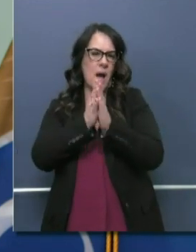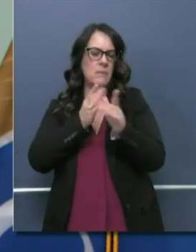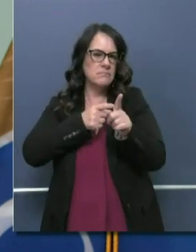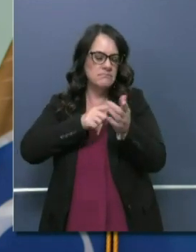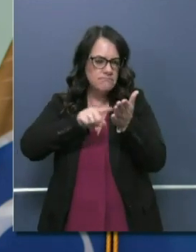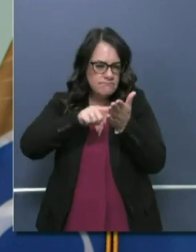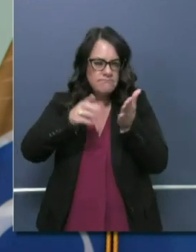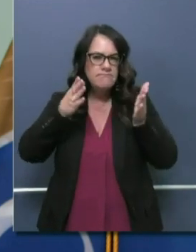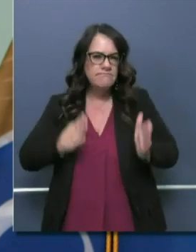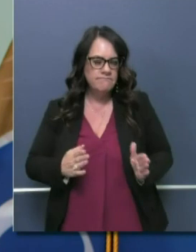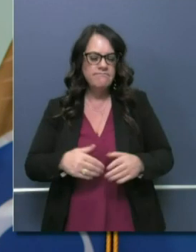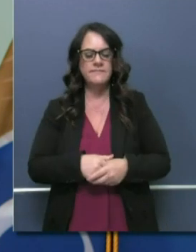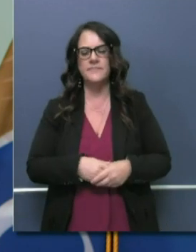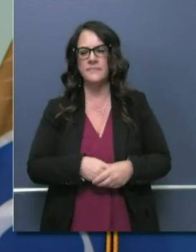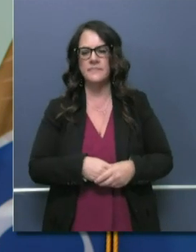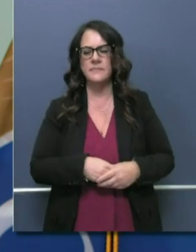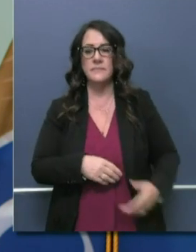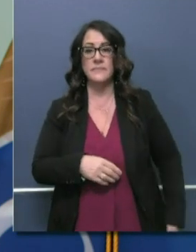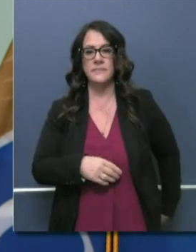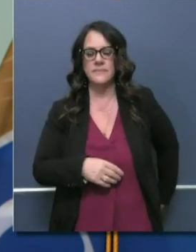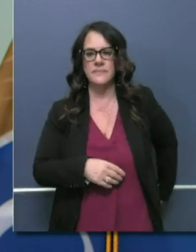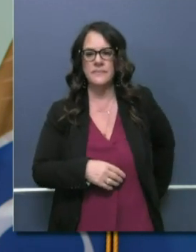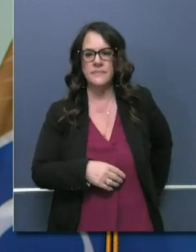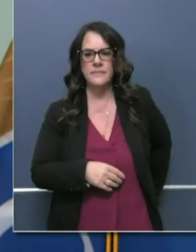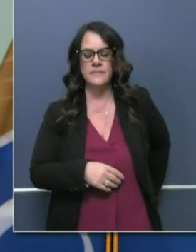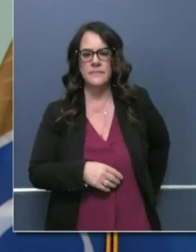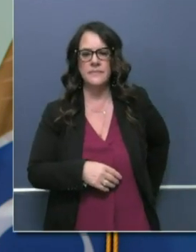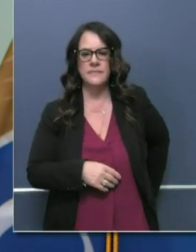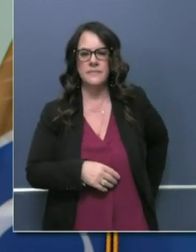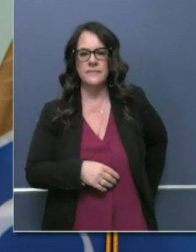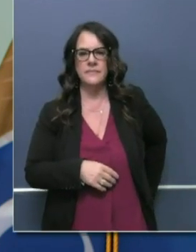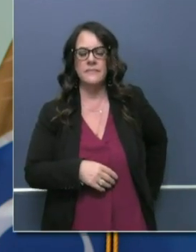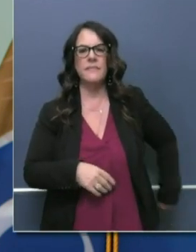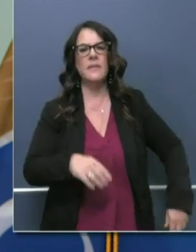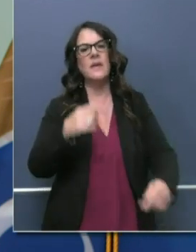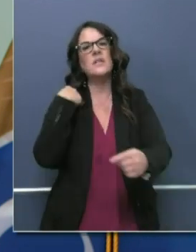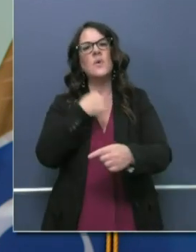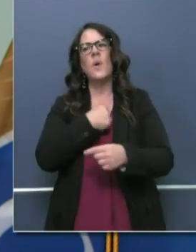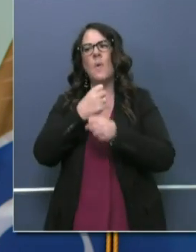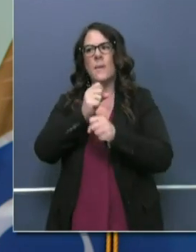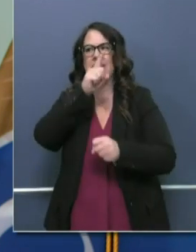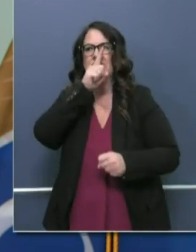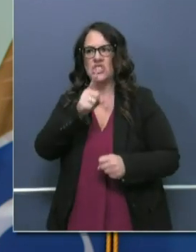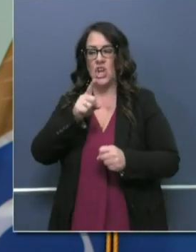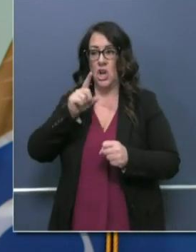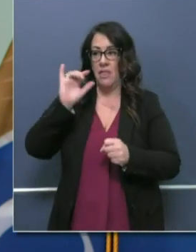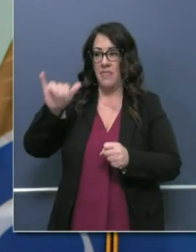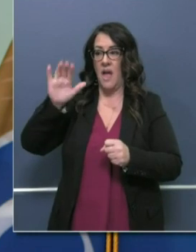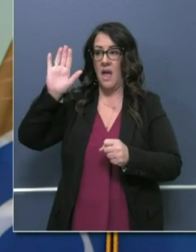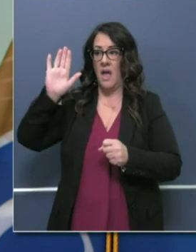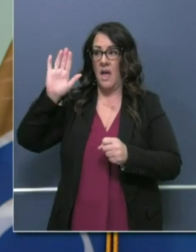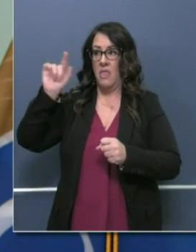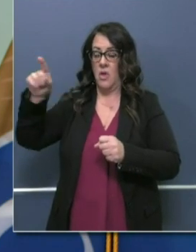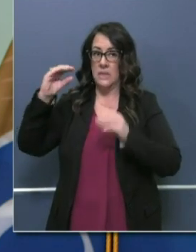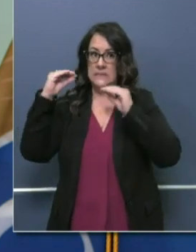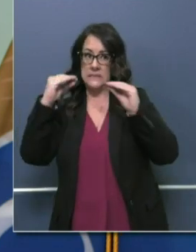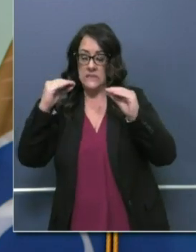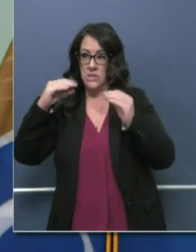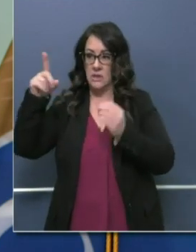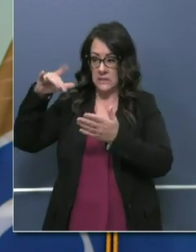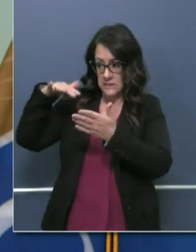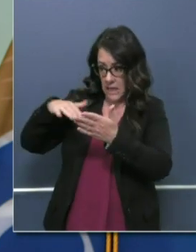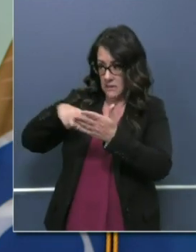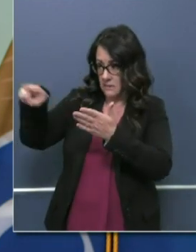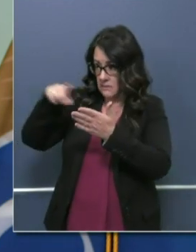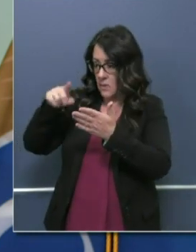academy right and to make sure their curriculum and their current protocols will meet the exact needs of our counties. And when I